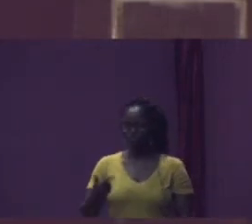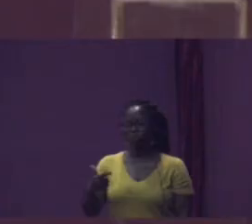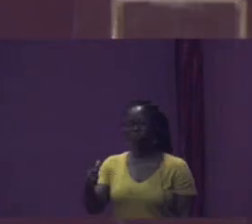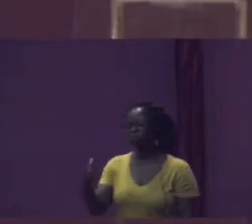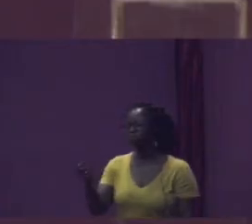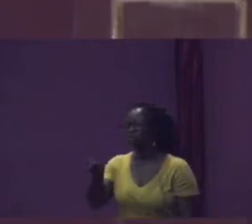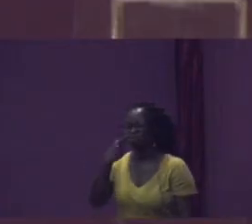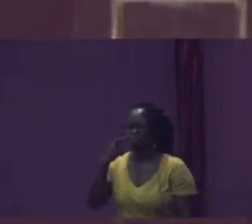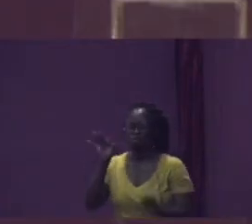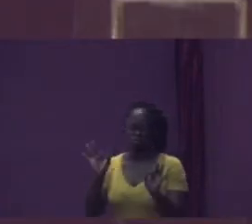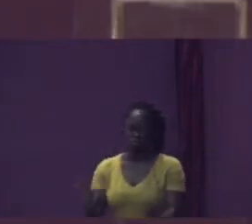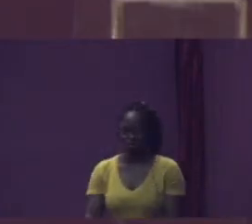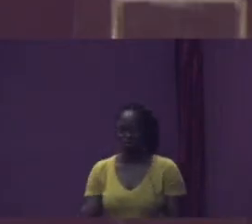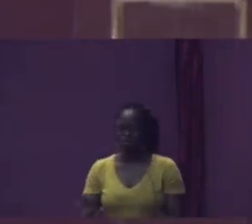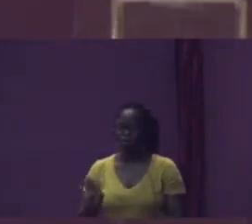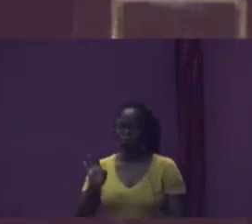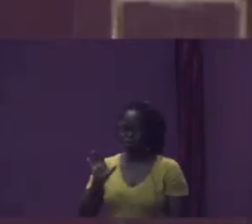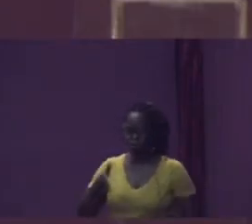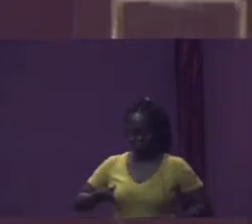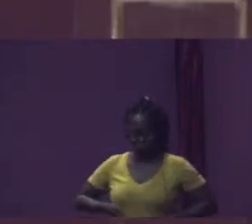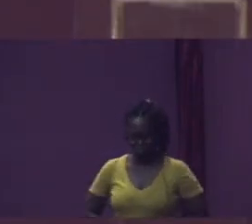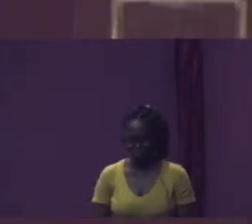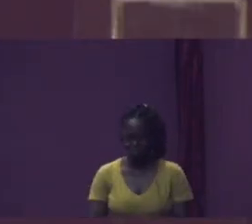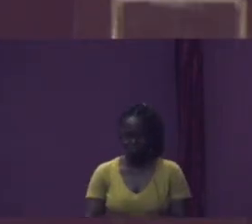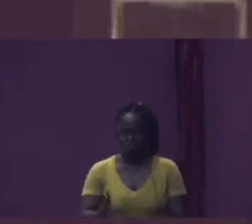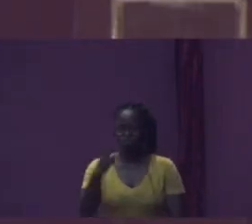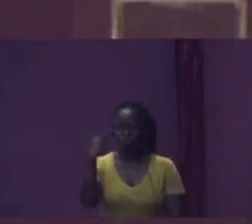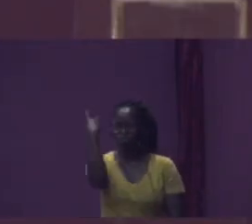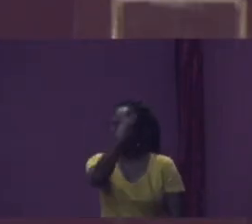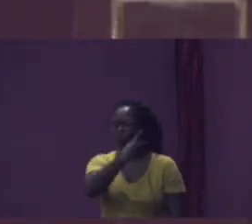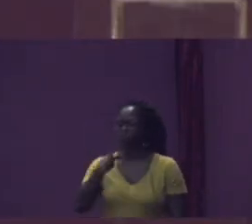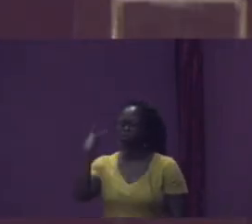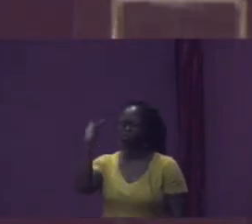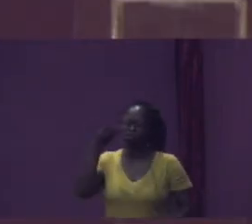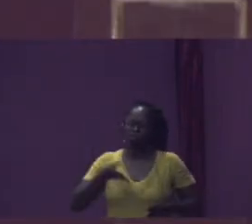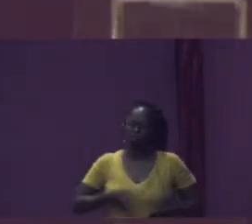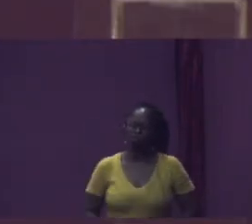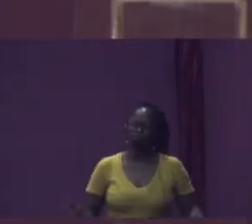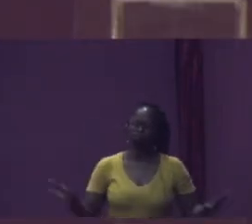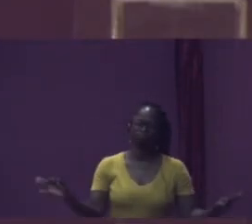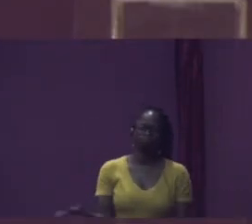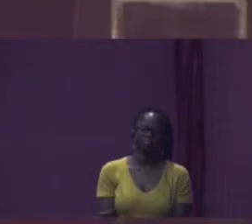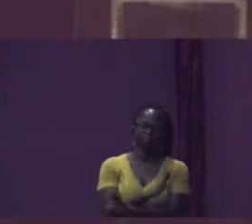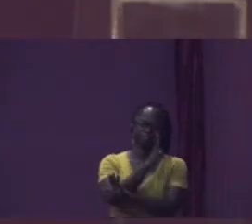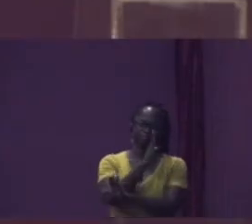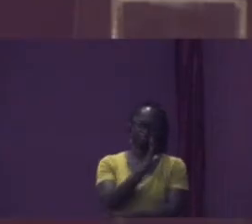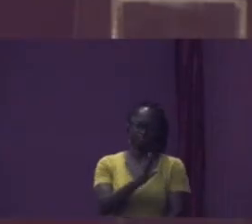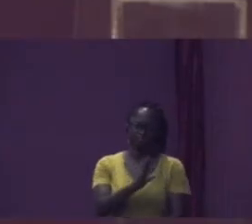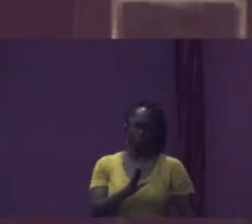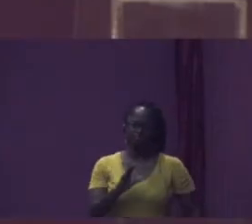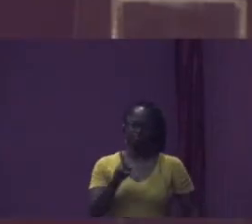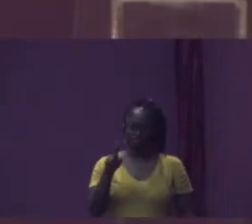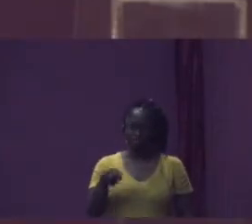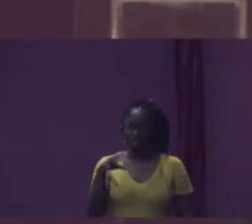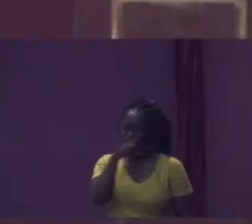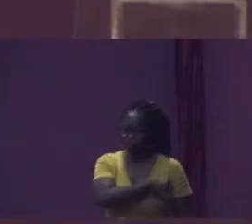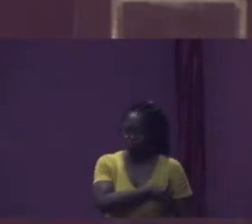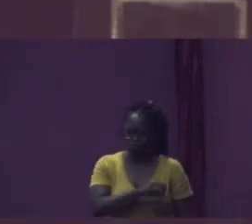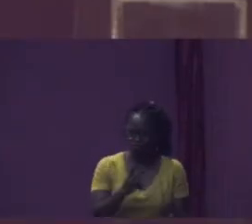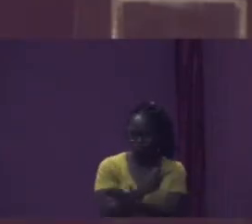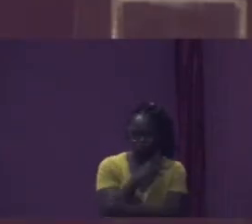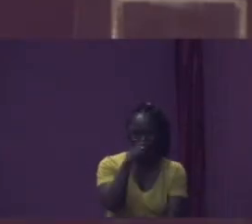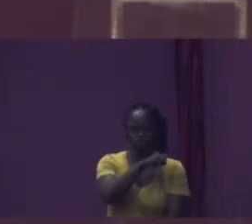but the baby was born within 2 hours, which in this setting is lightning fast. And the baby, due to the